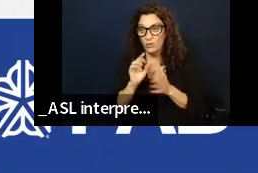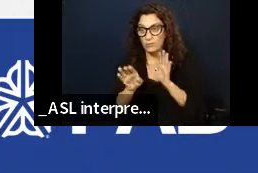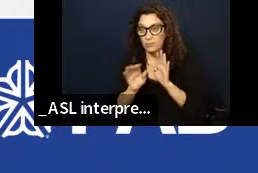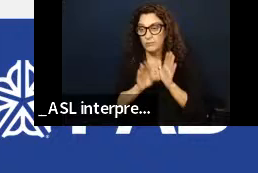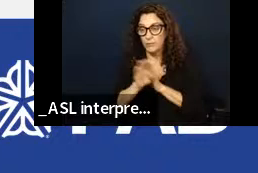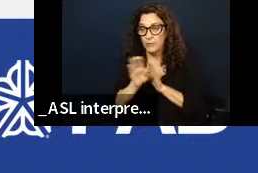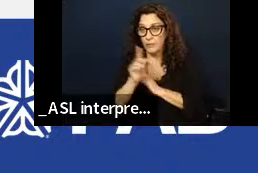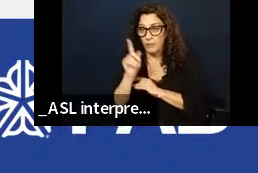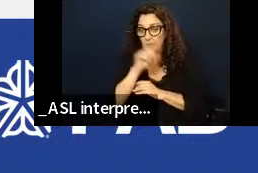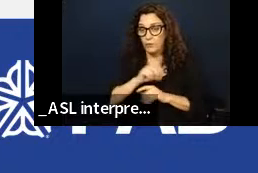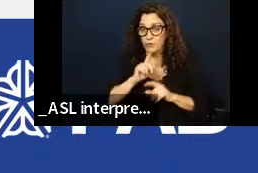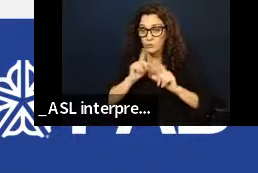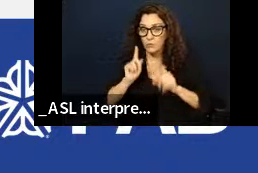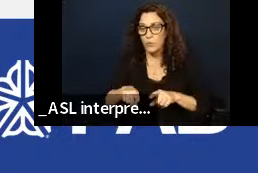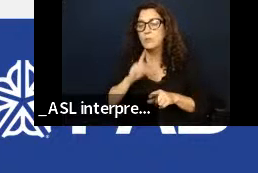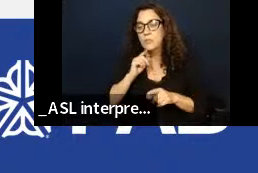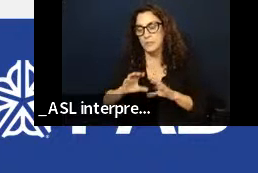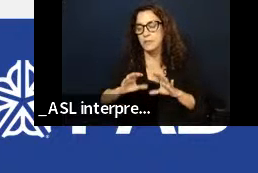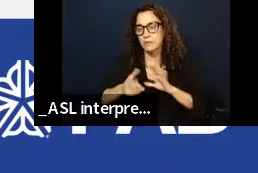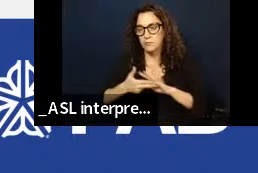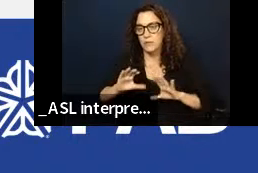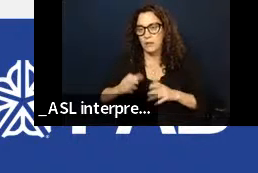class 3.